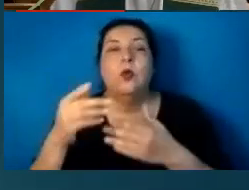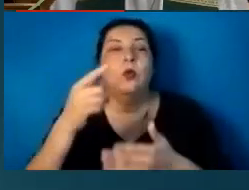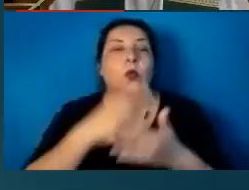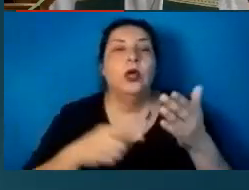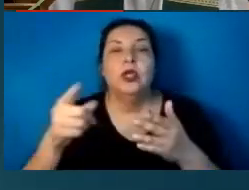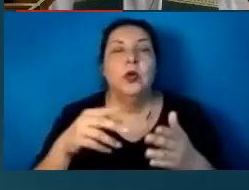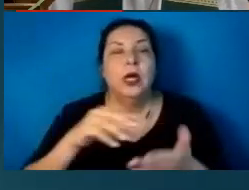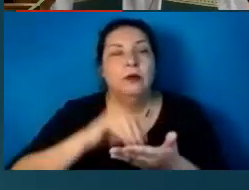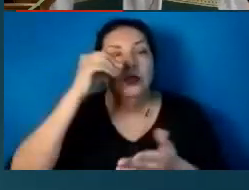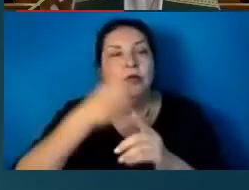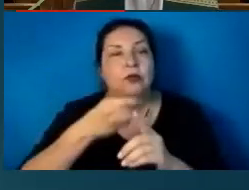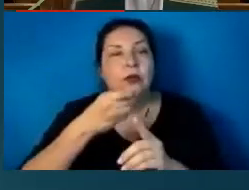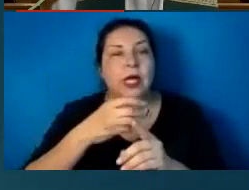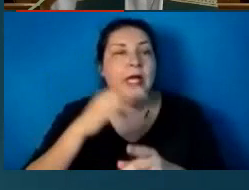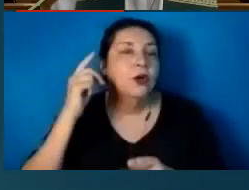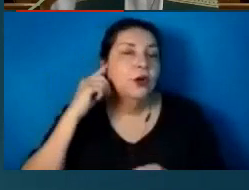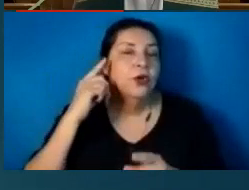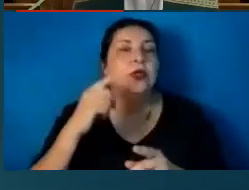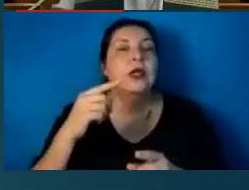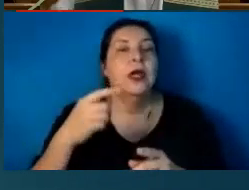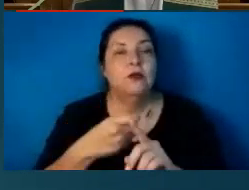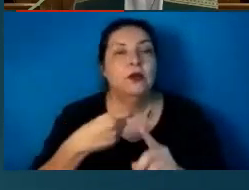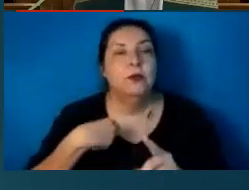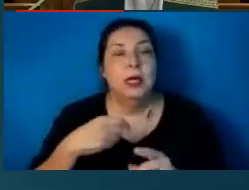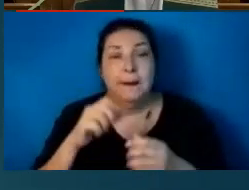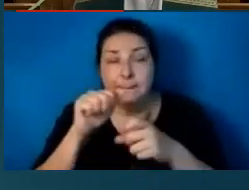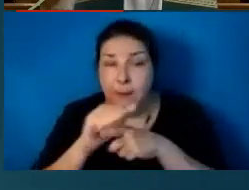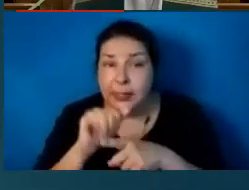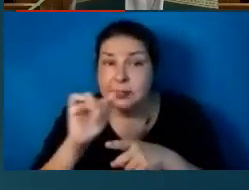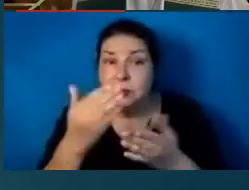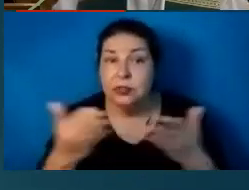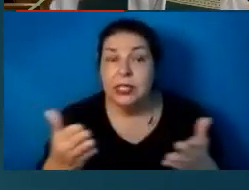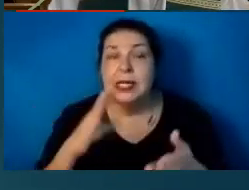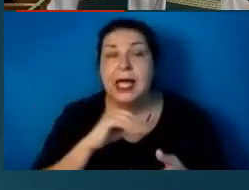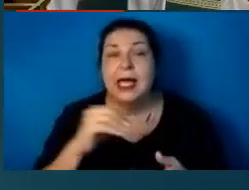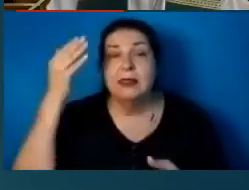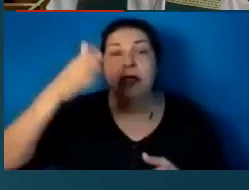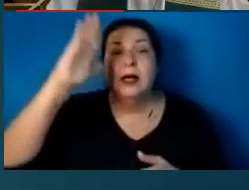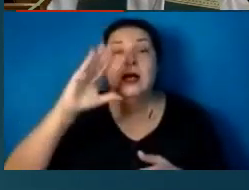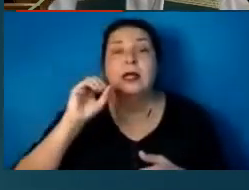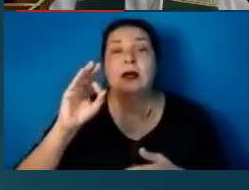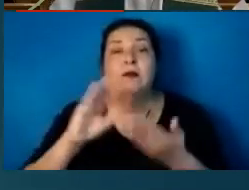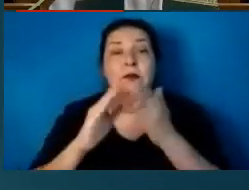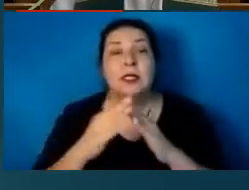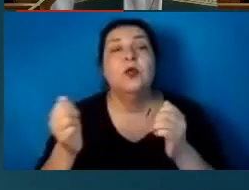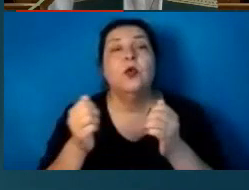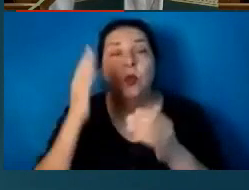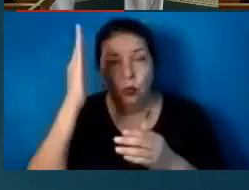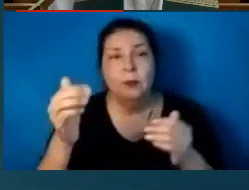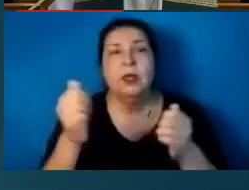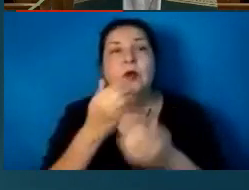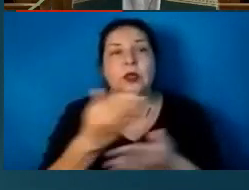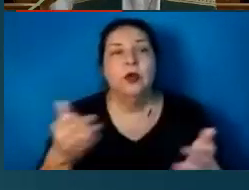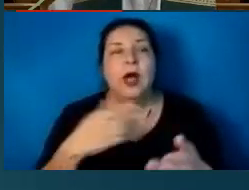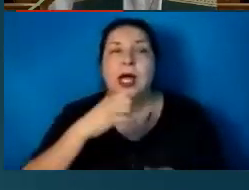received and heard and seen in me, practice these things, and the God of peace will be with you. I rejoice